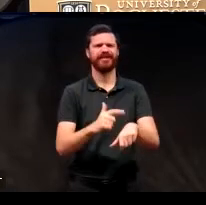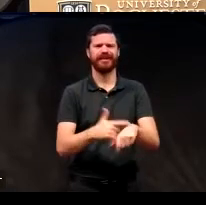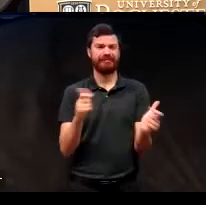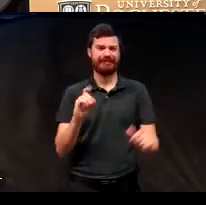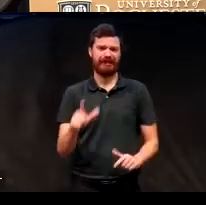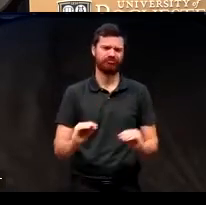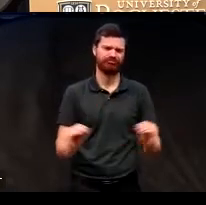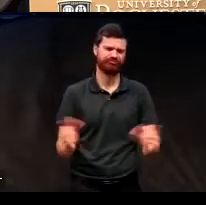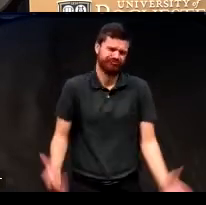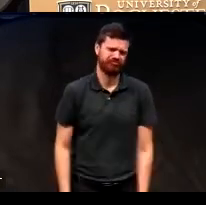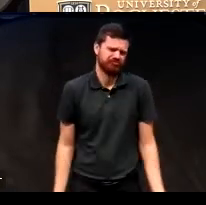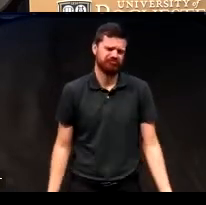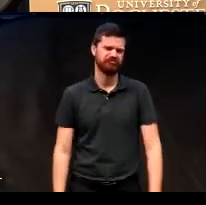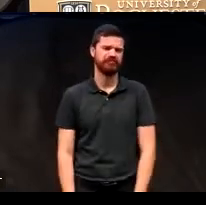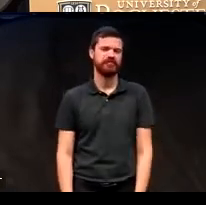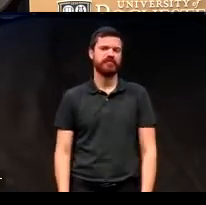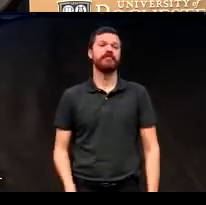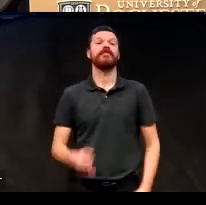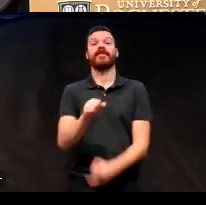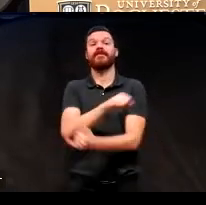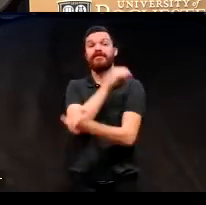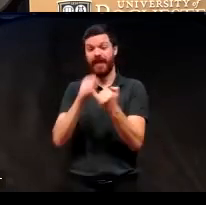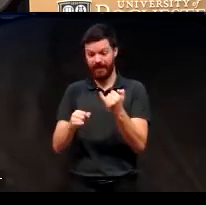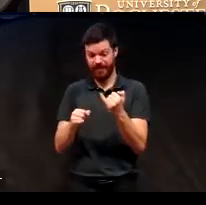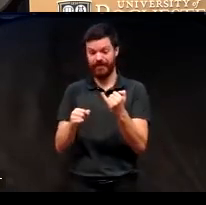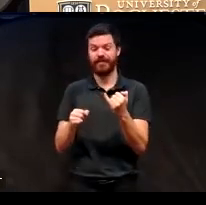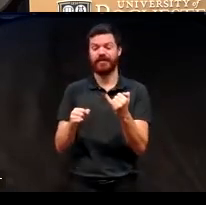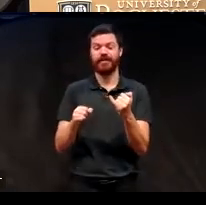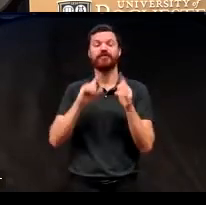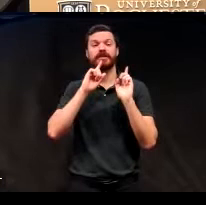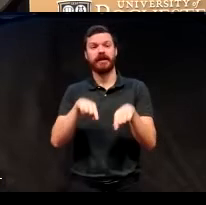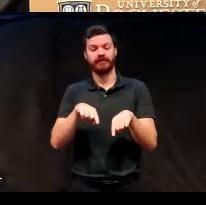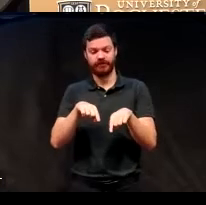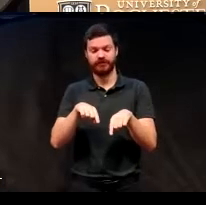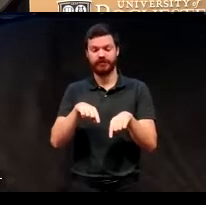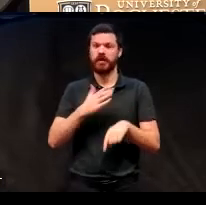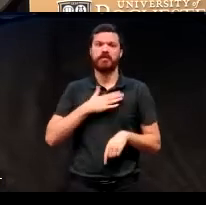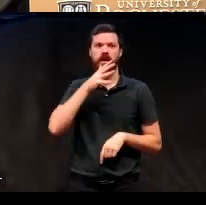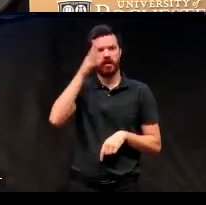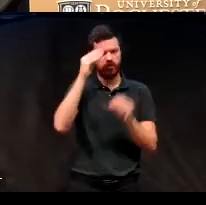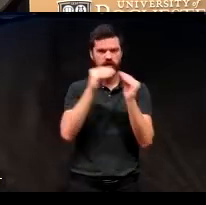deal? And in the final quadrant, the response could be, my parents fought